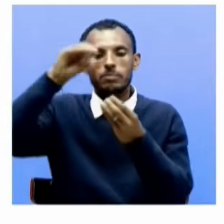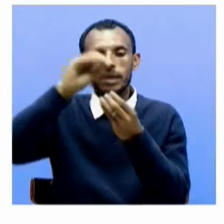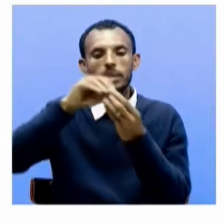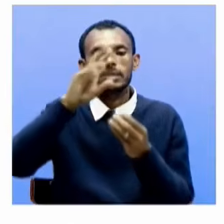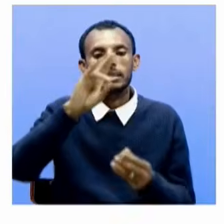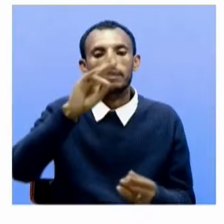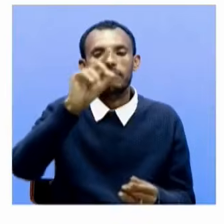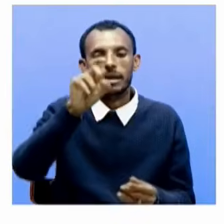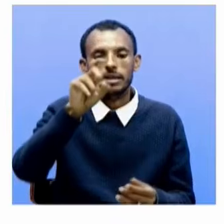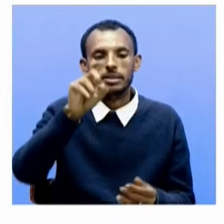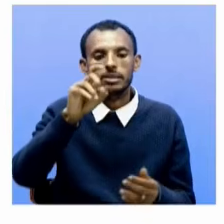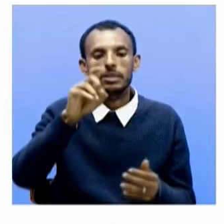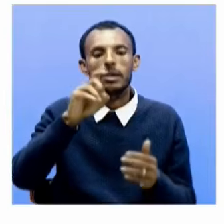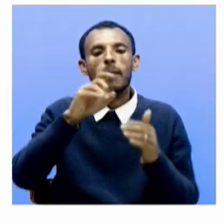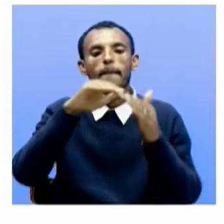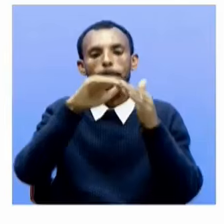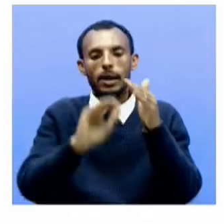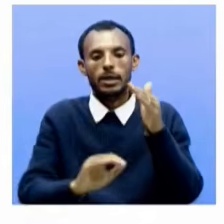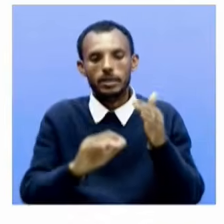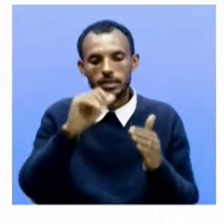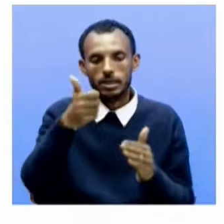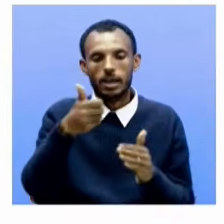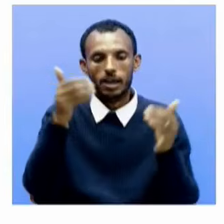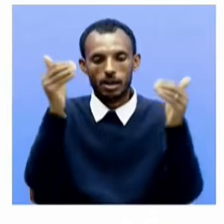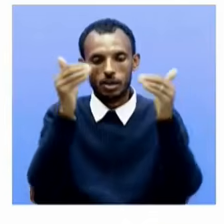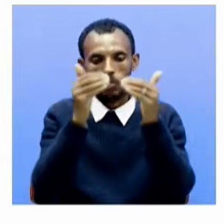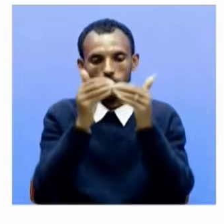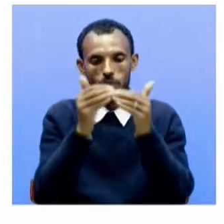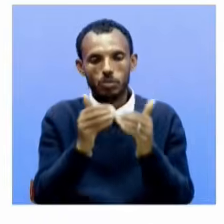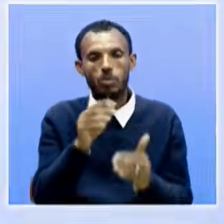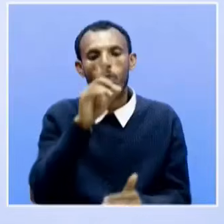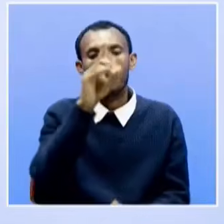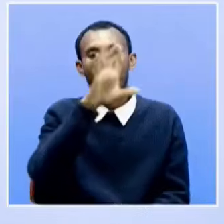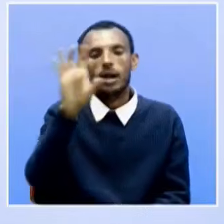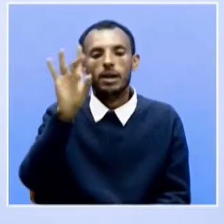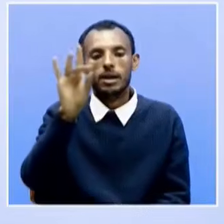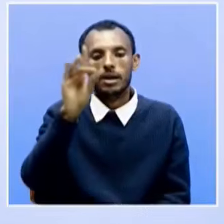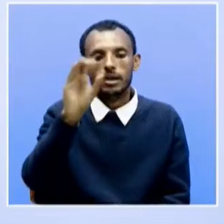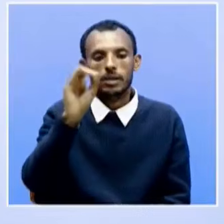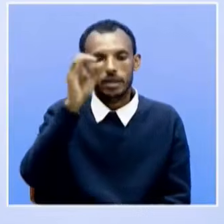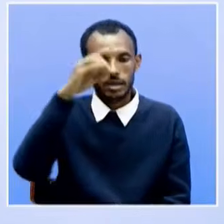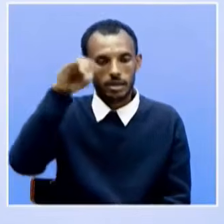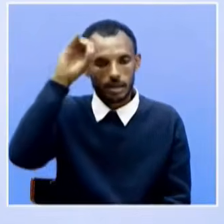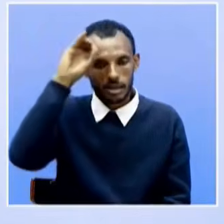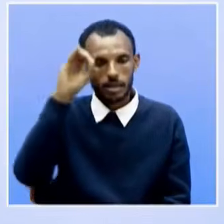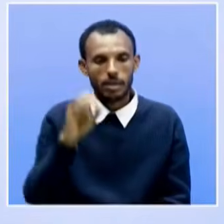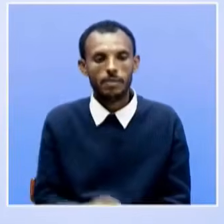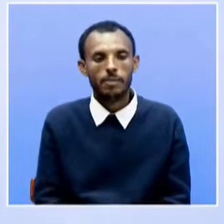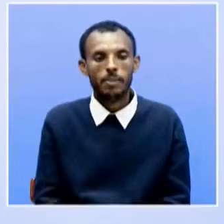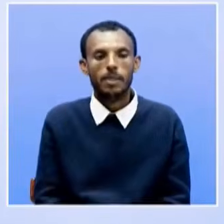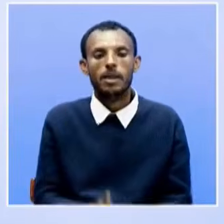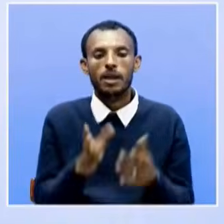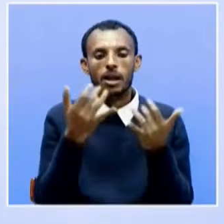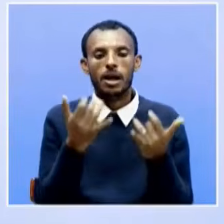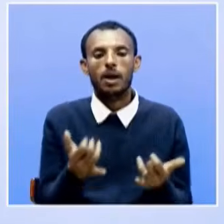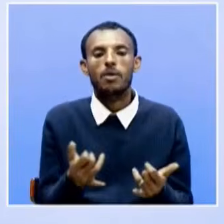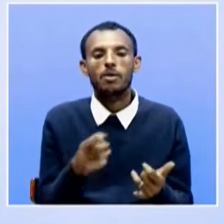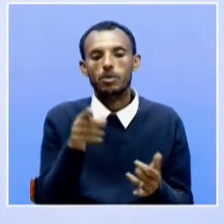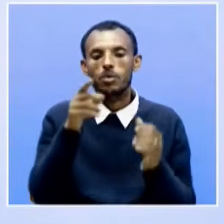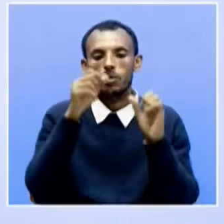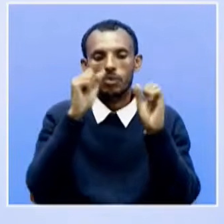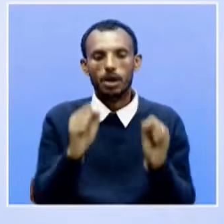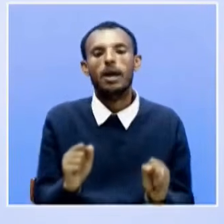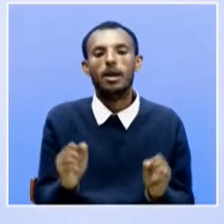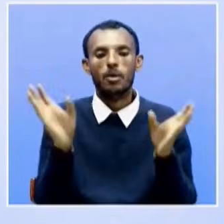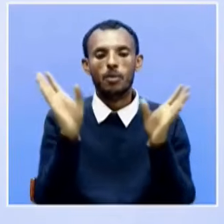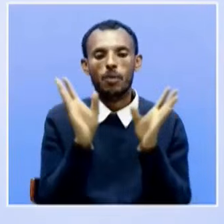7x minus 10 degree must give 180 degree, right? Now you can